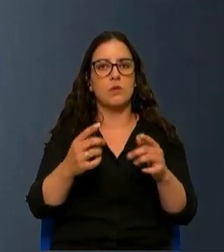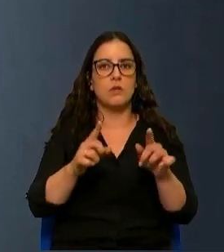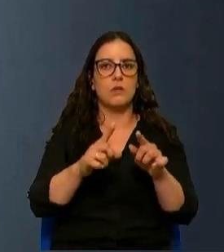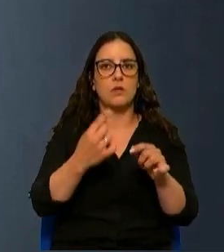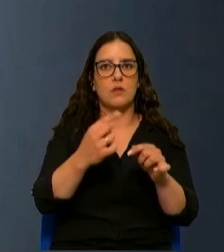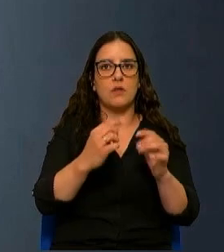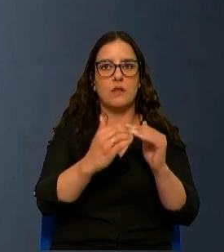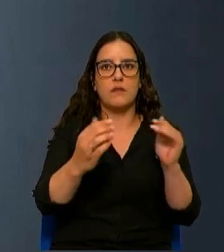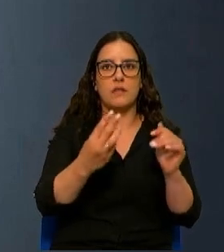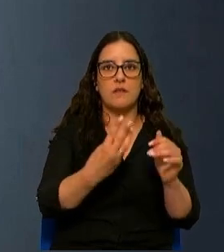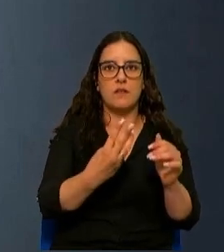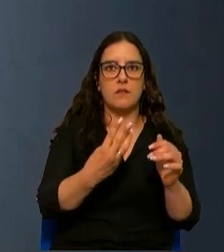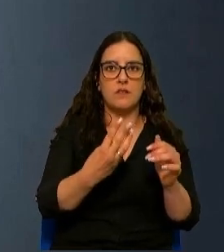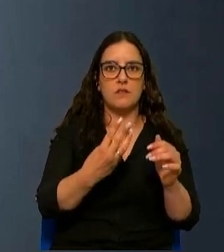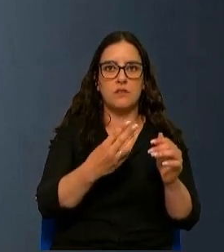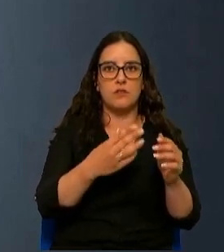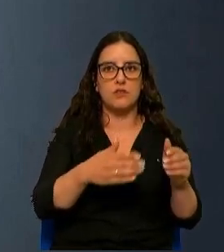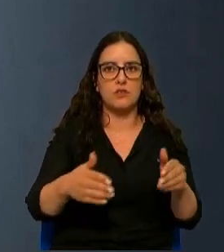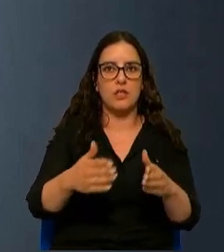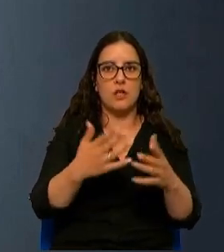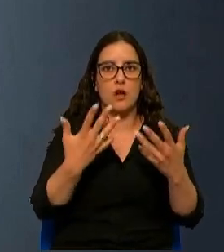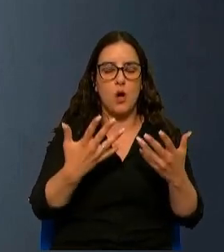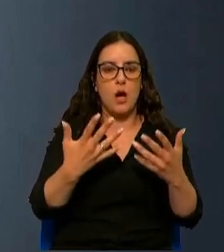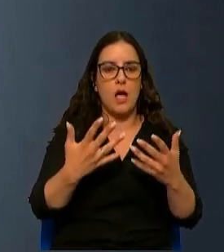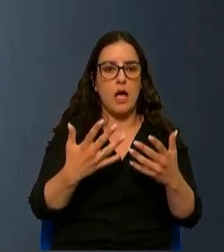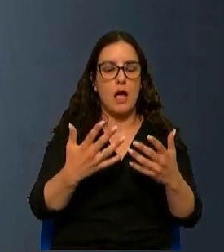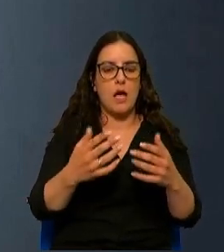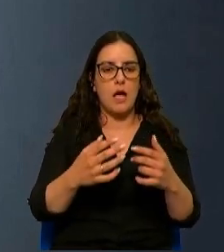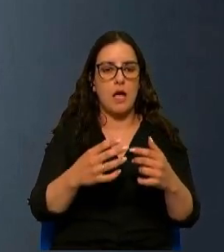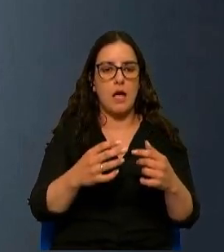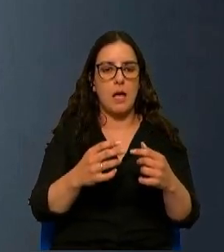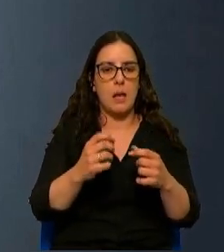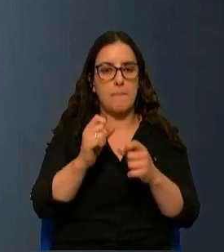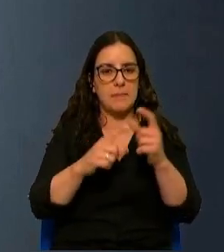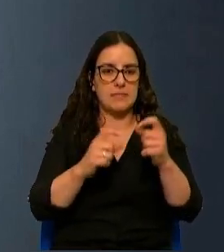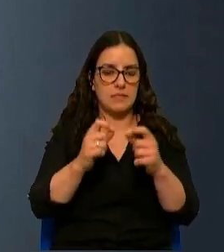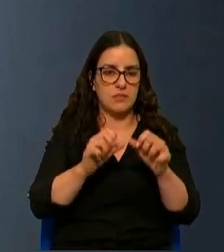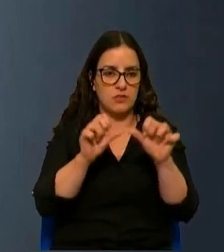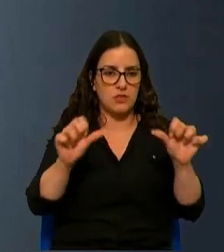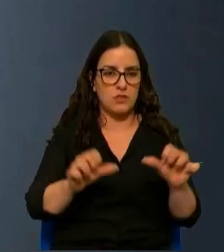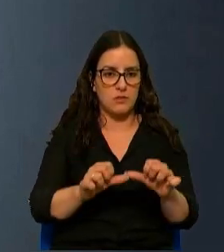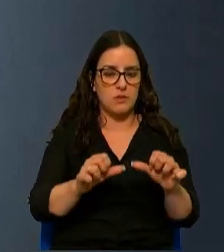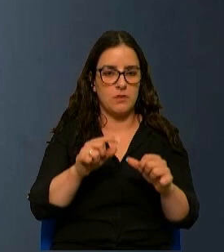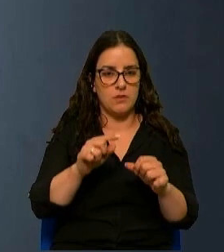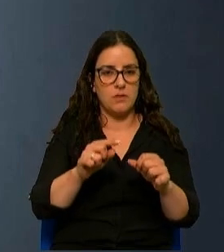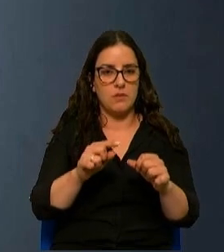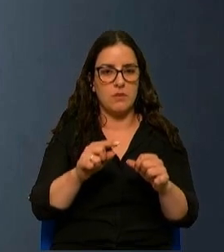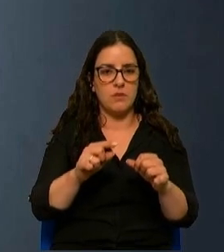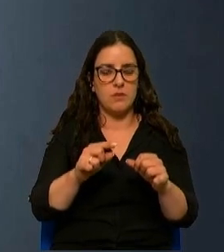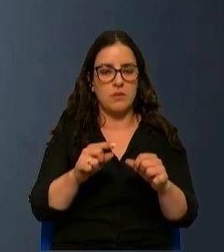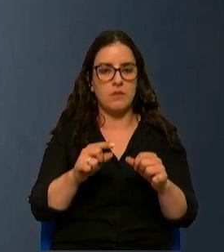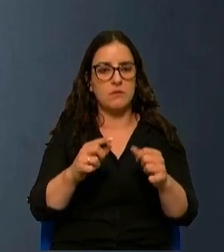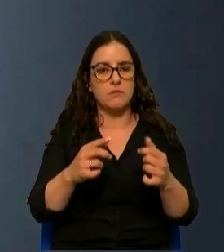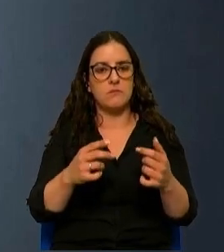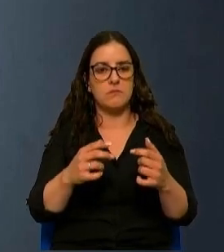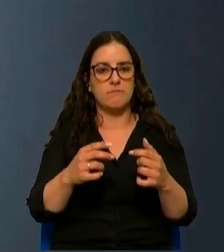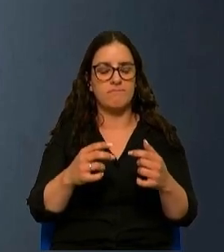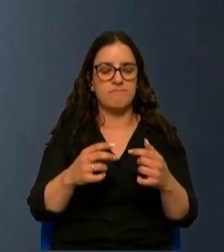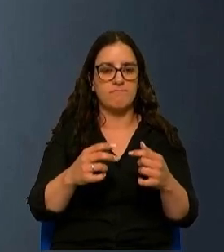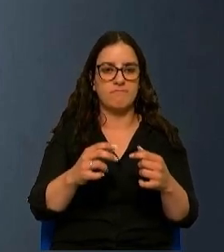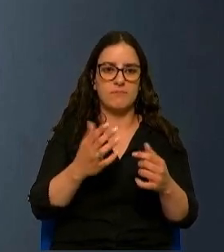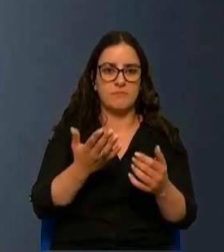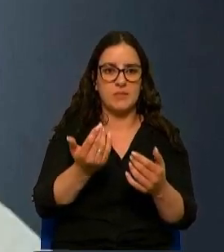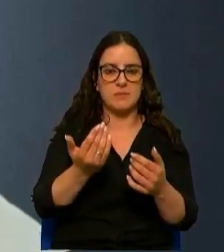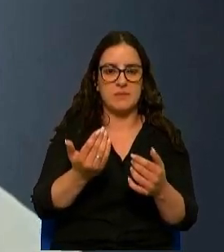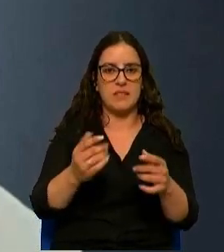at the moment, which is a Mercedes system. So, we're still quite a long way from the full autonomous driving that people talk